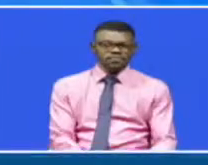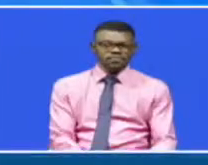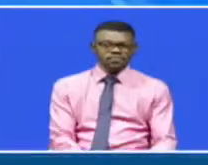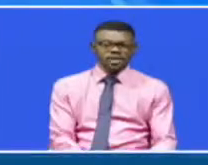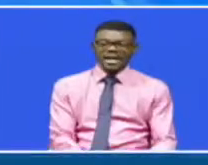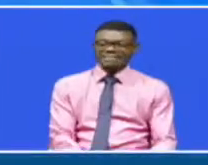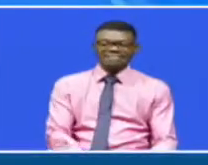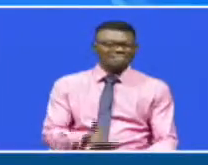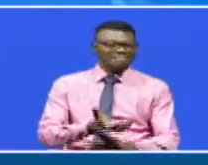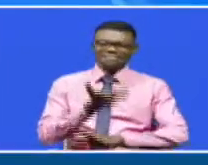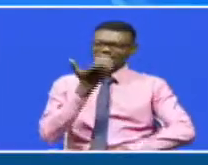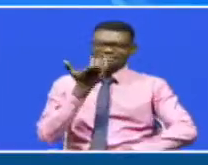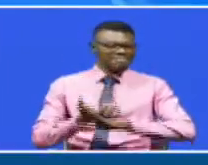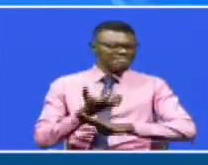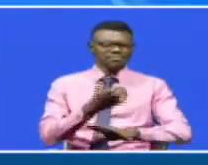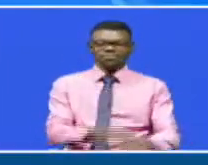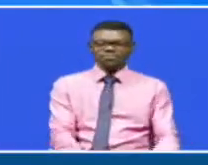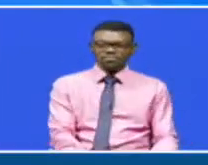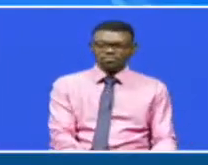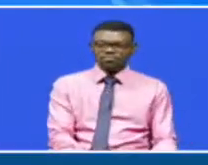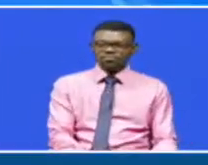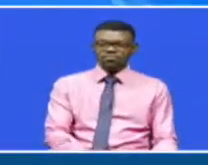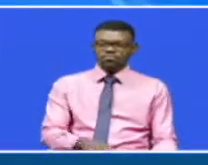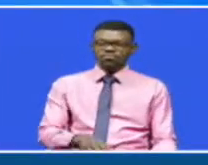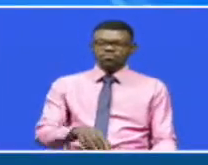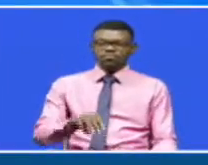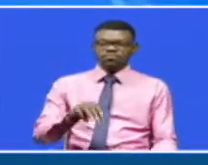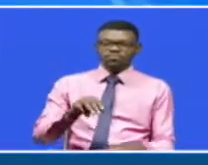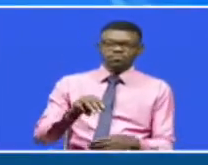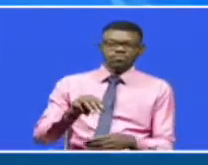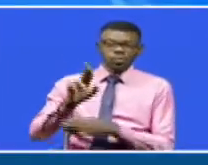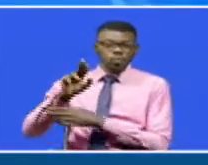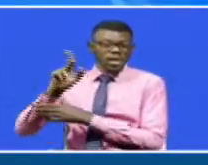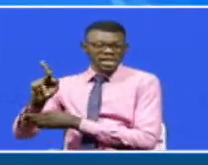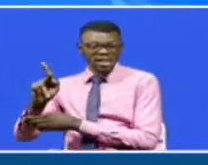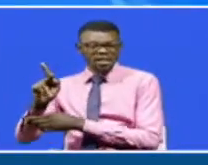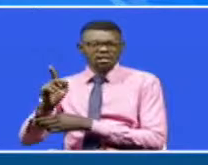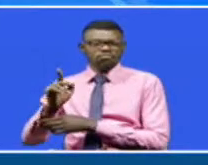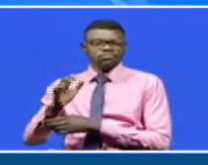All tough talk, no bite. And if you think the United Kingdom was